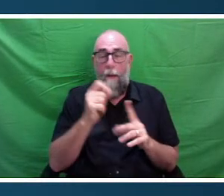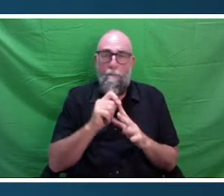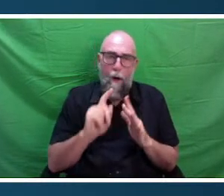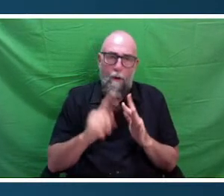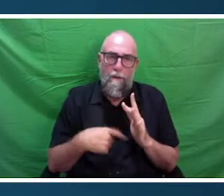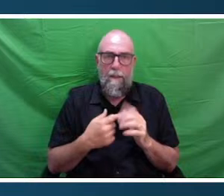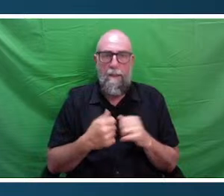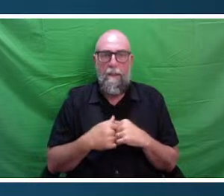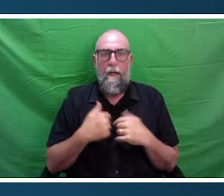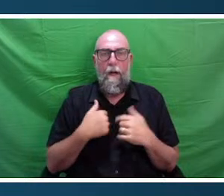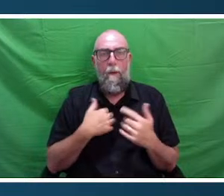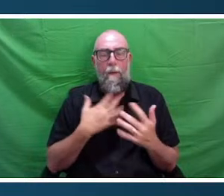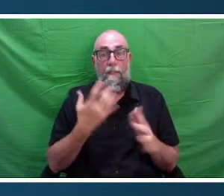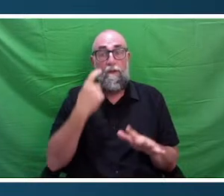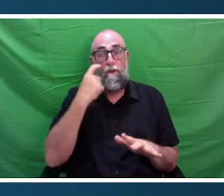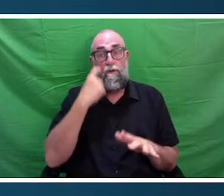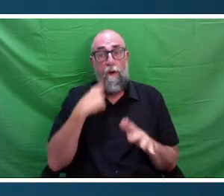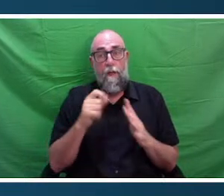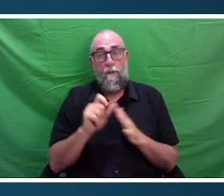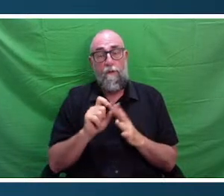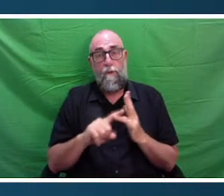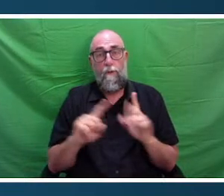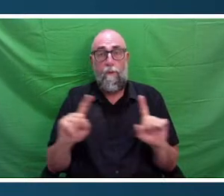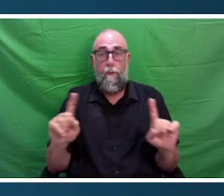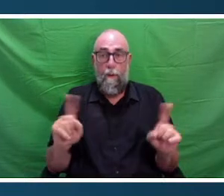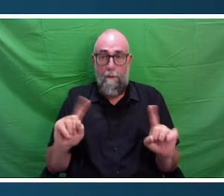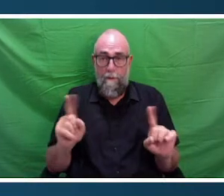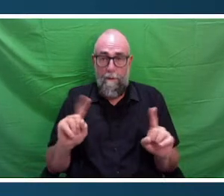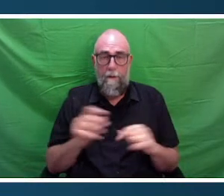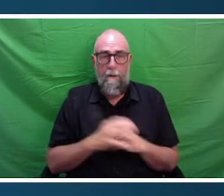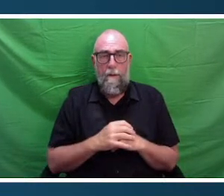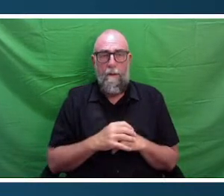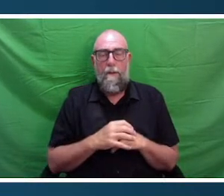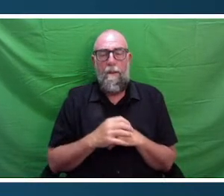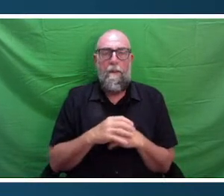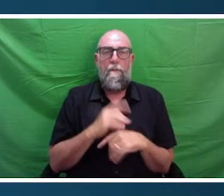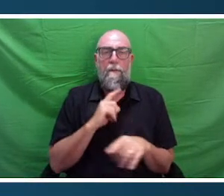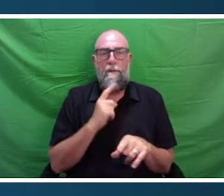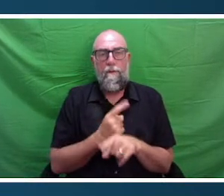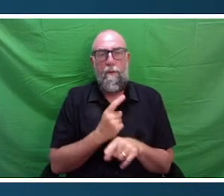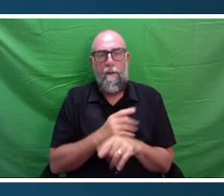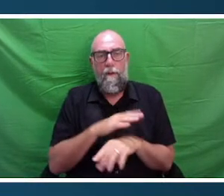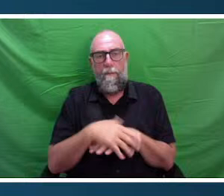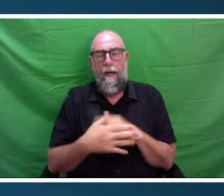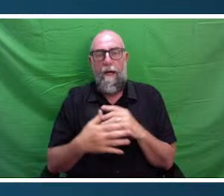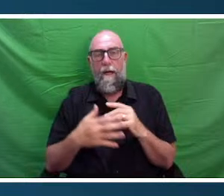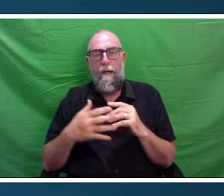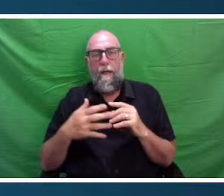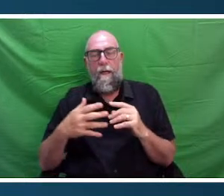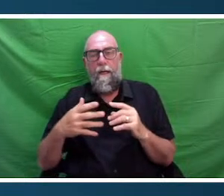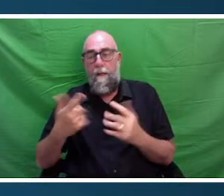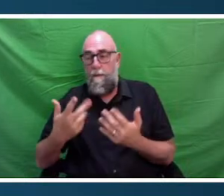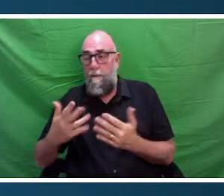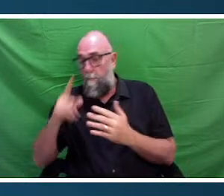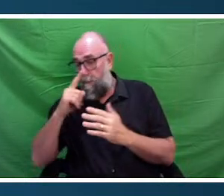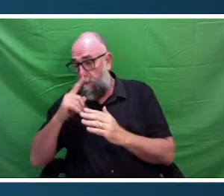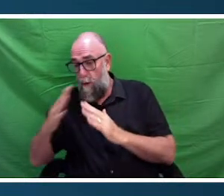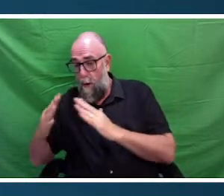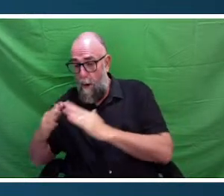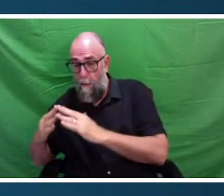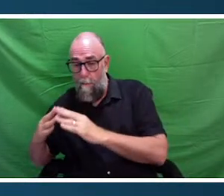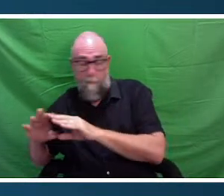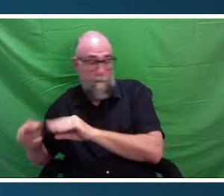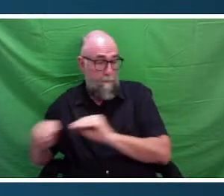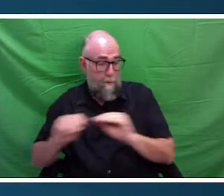trying to do here is sort of, at least for those of us that are really interested in labour mobility and migration, address this fragmentation, availability and coverage and comparability, and try and